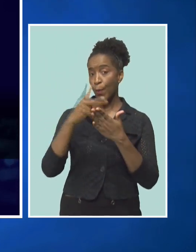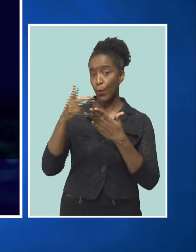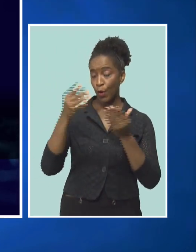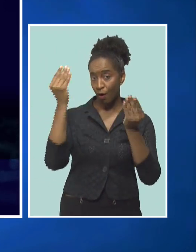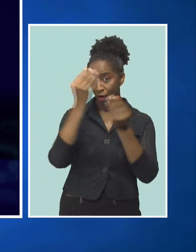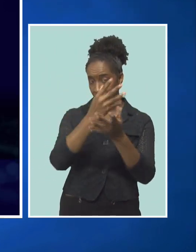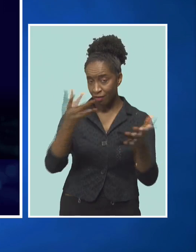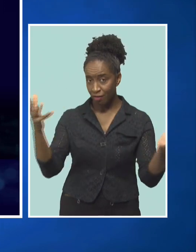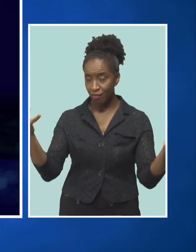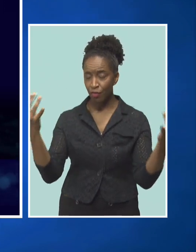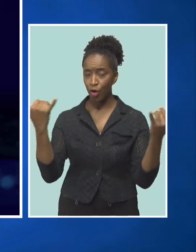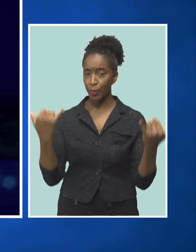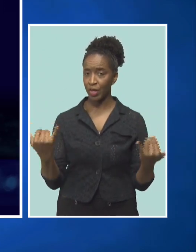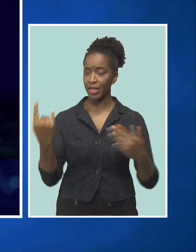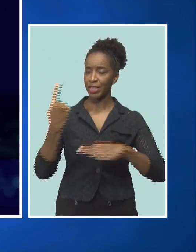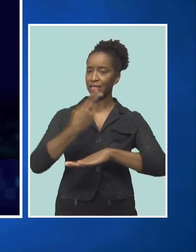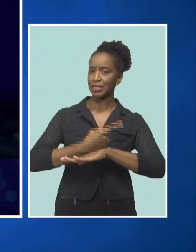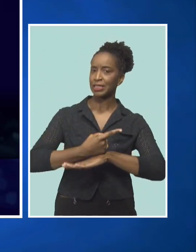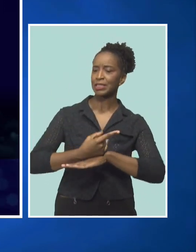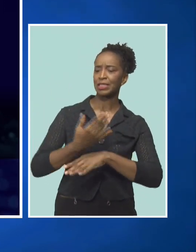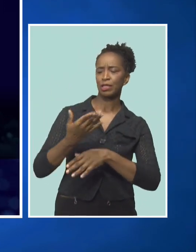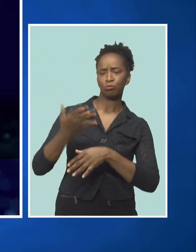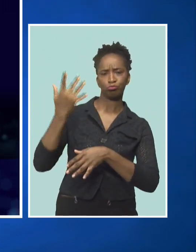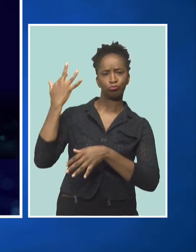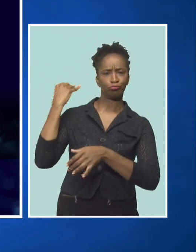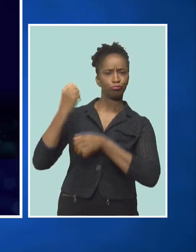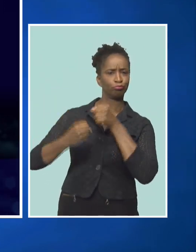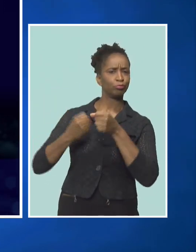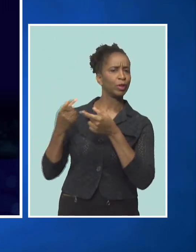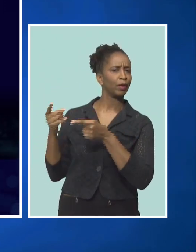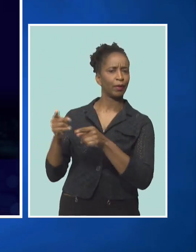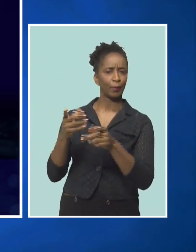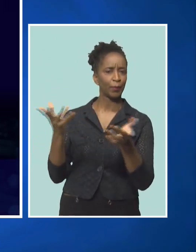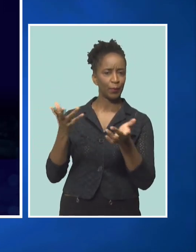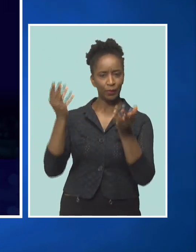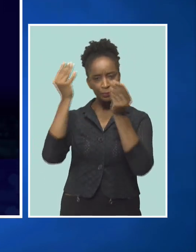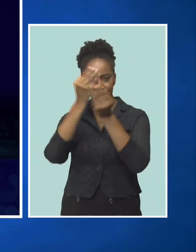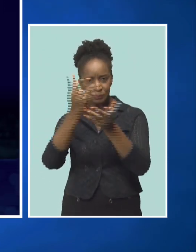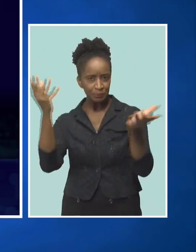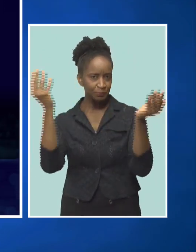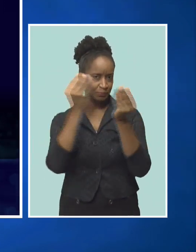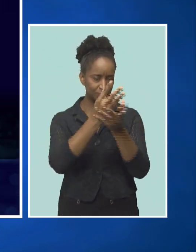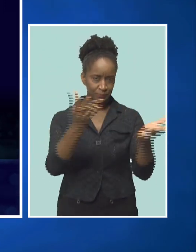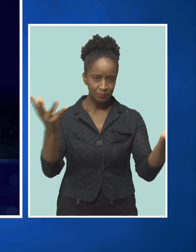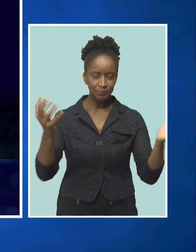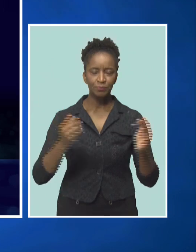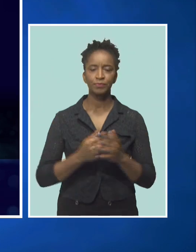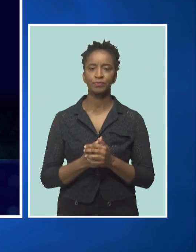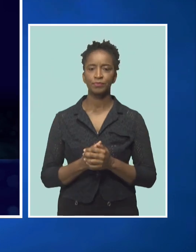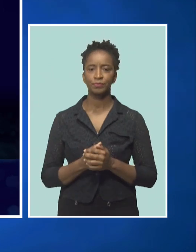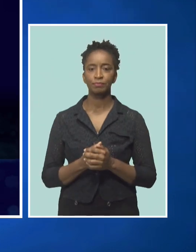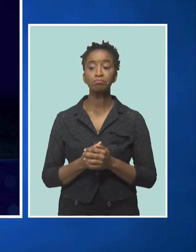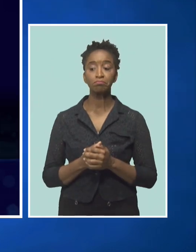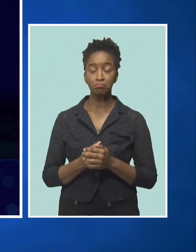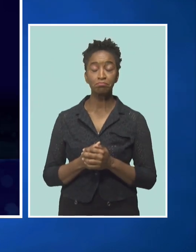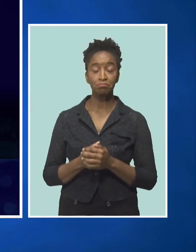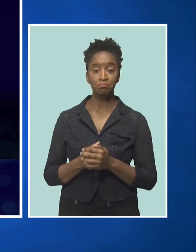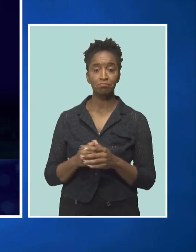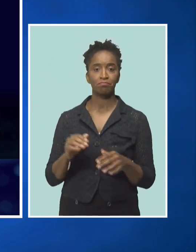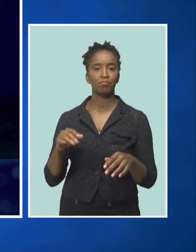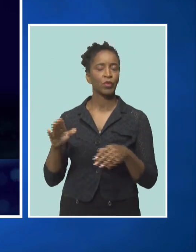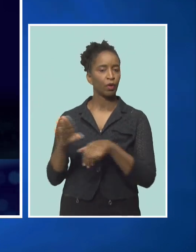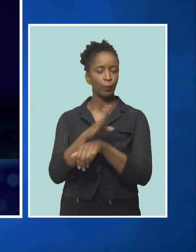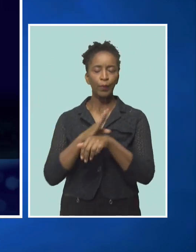that's part of the legacy that he's left, where the history of Barbados, the true authentic history, is being